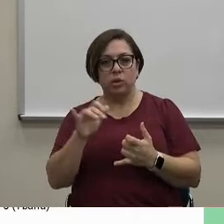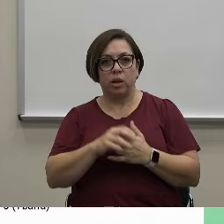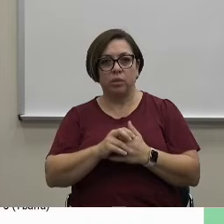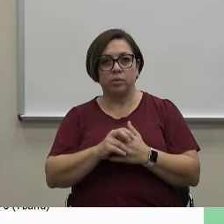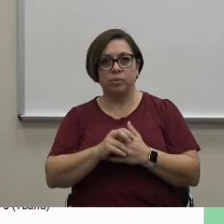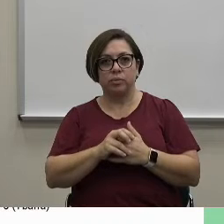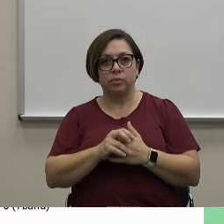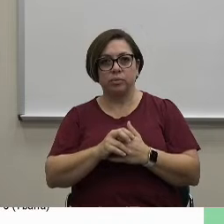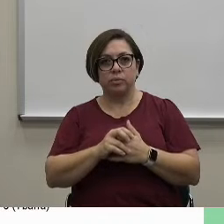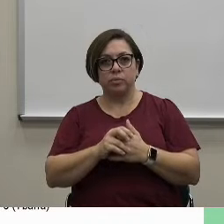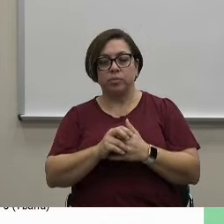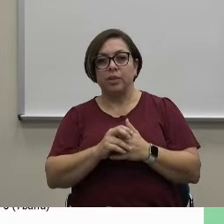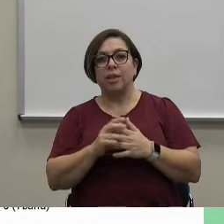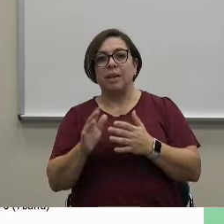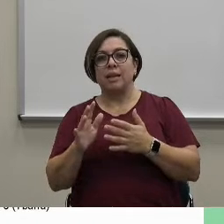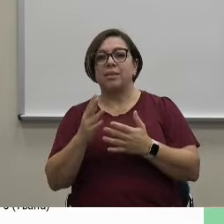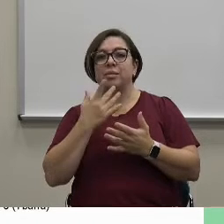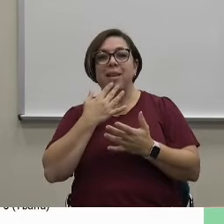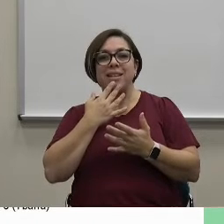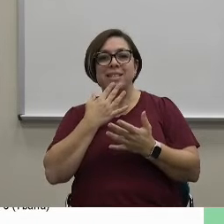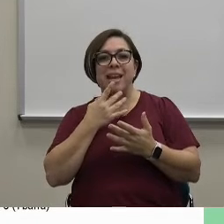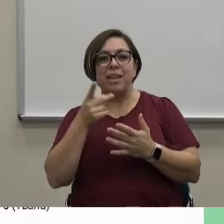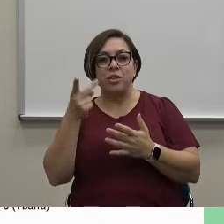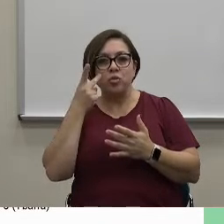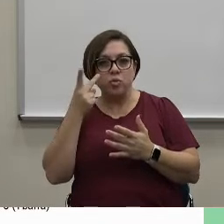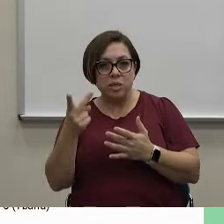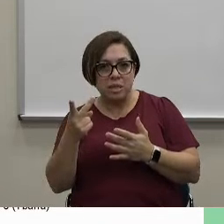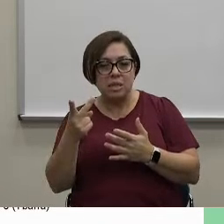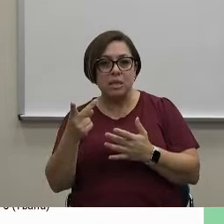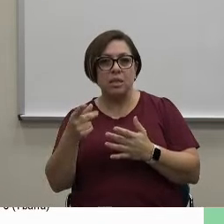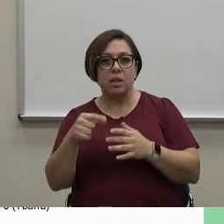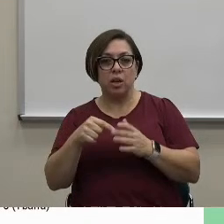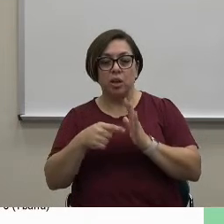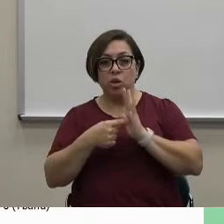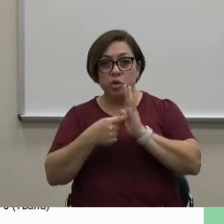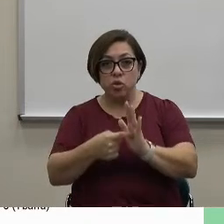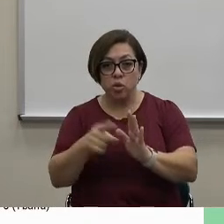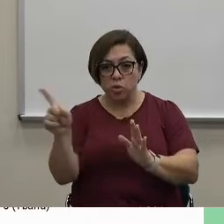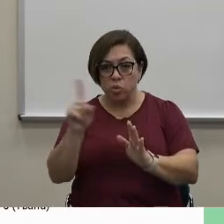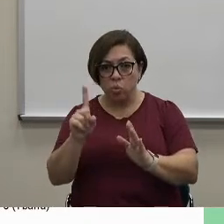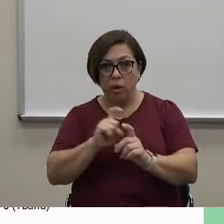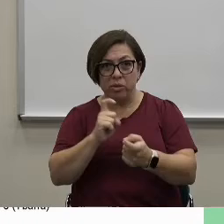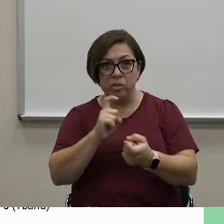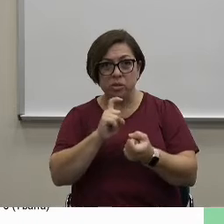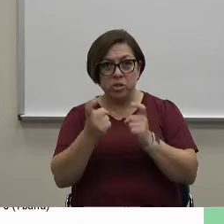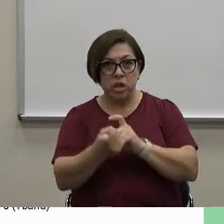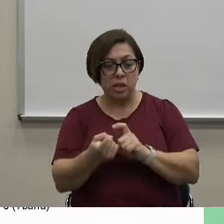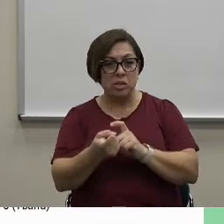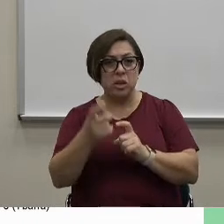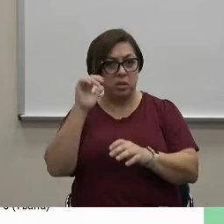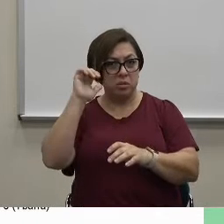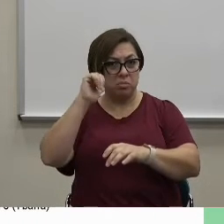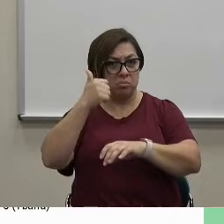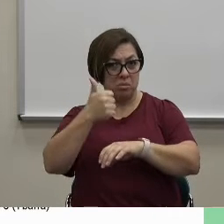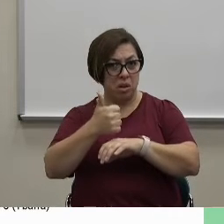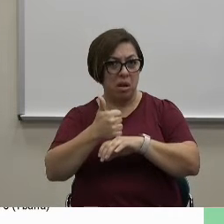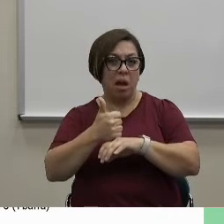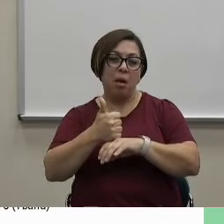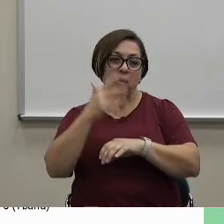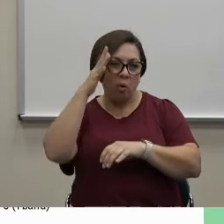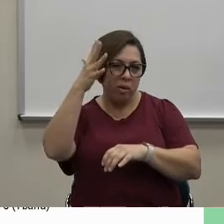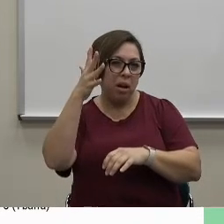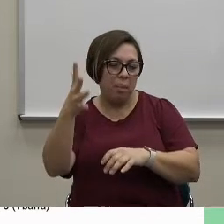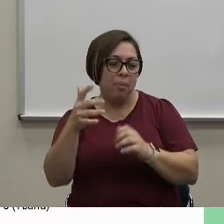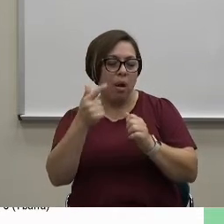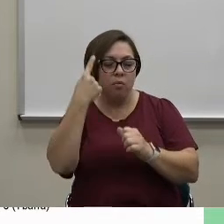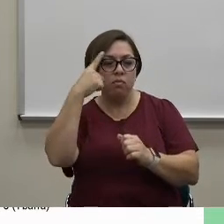that you see on this map will show you where the proposed changes are that the committee has come up with for each of these